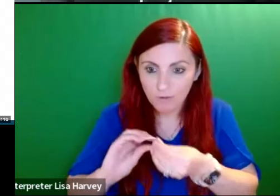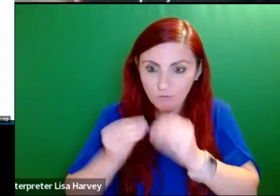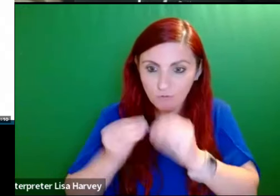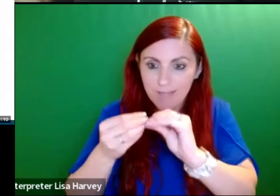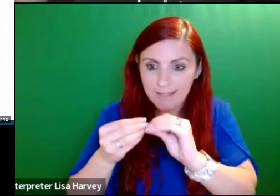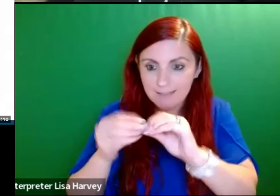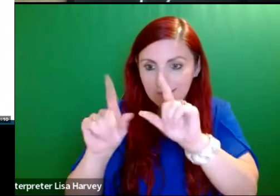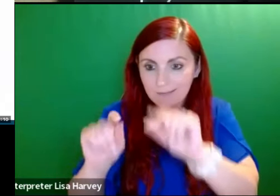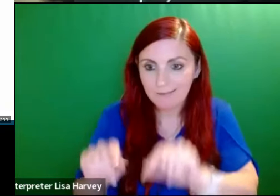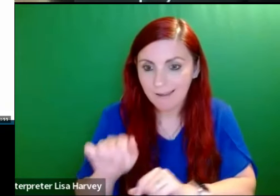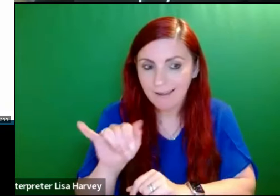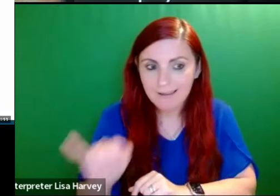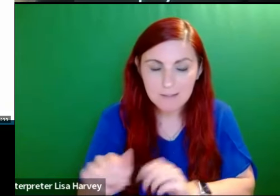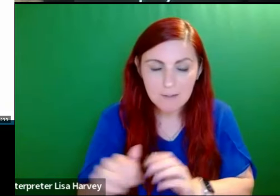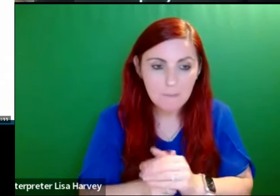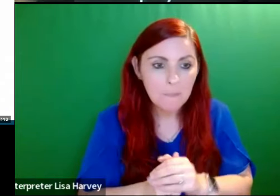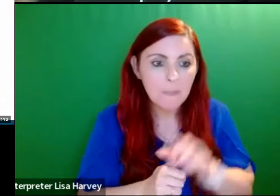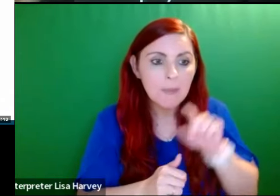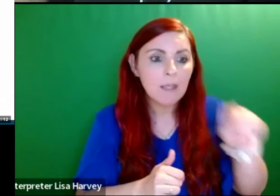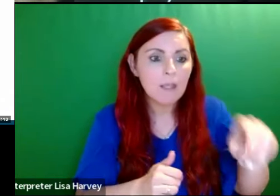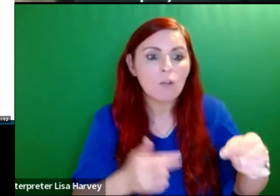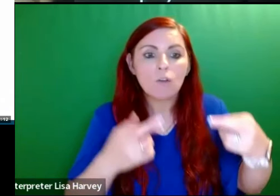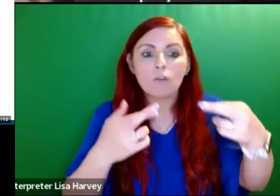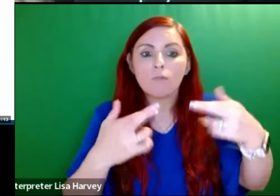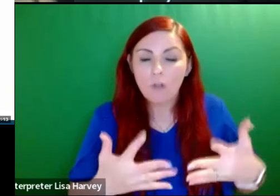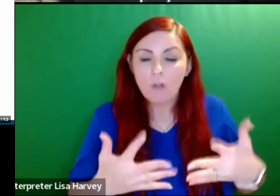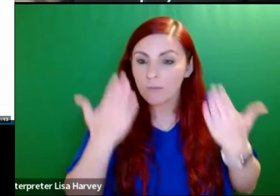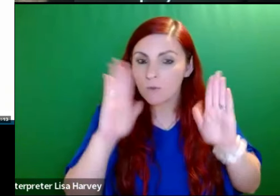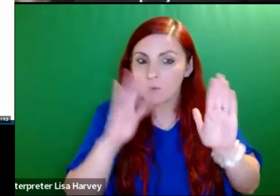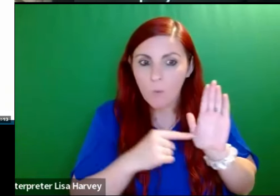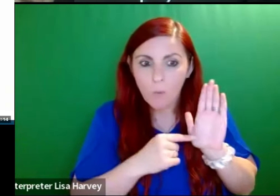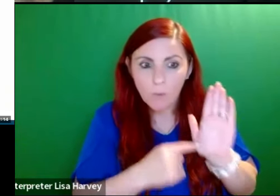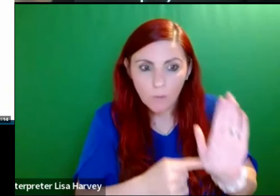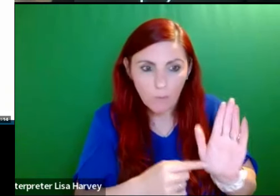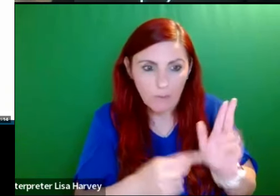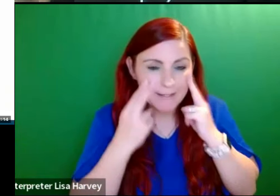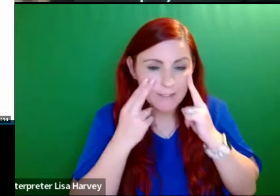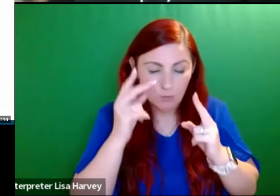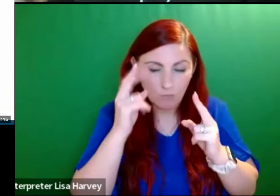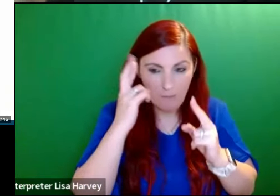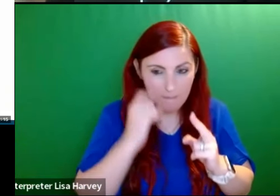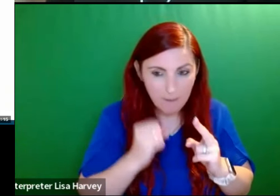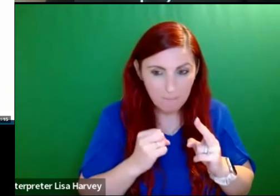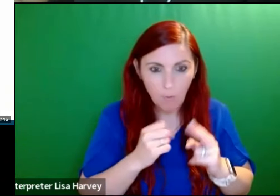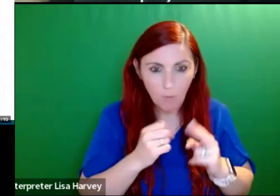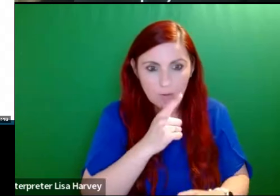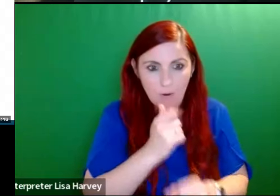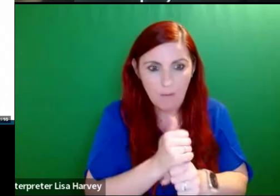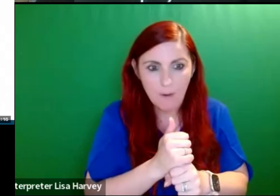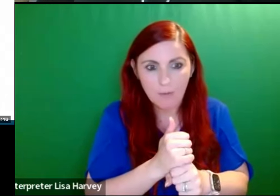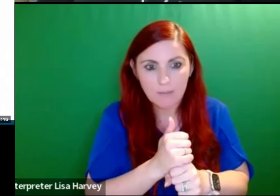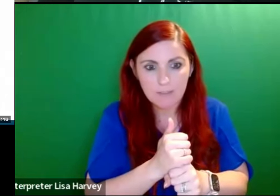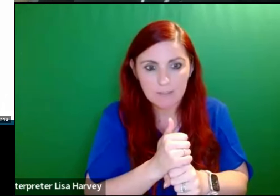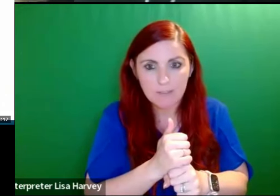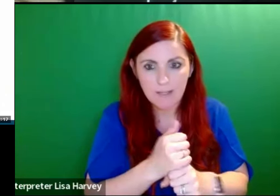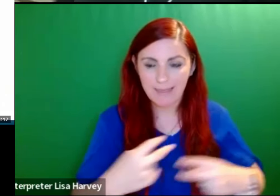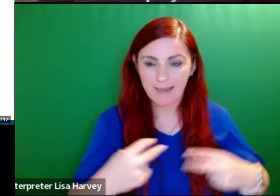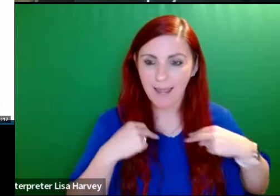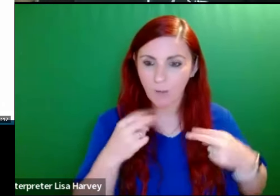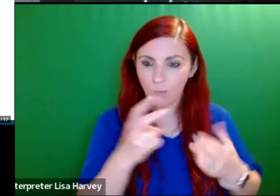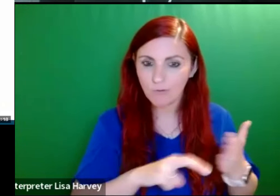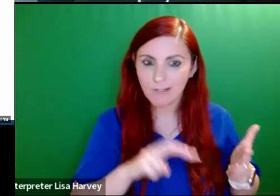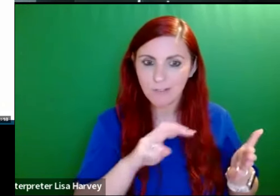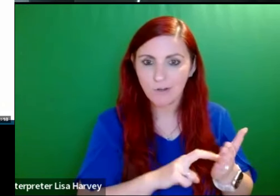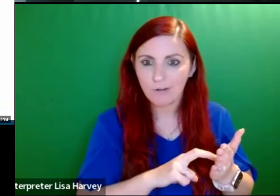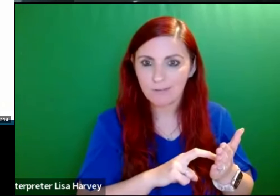I think all the results I present here should be considered in the context of the language register, which in this case